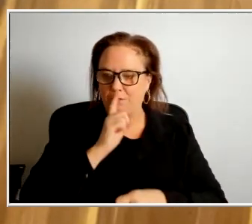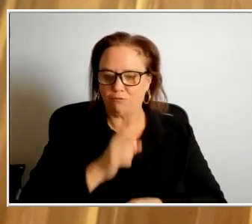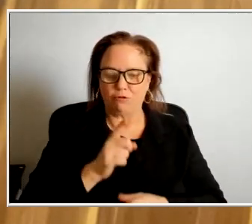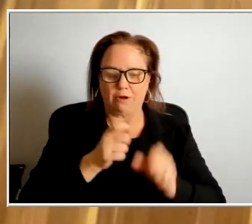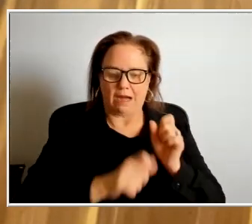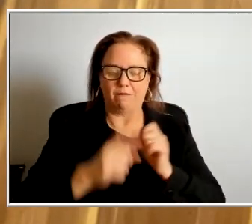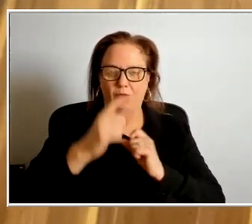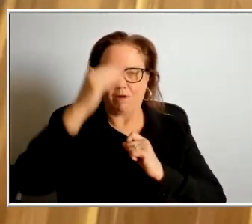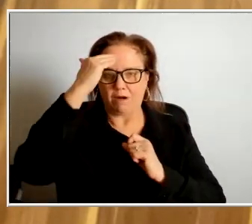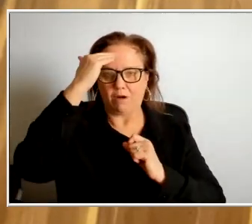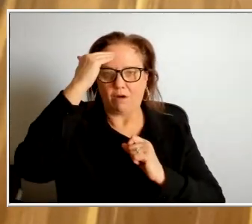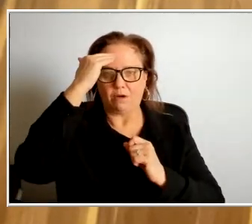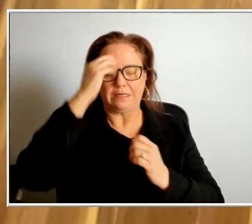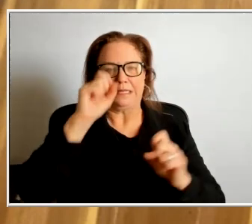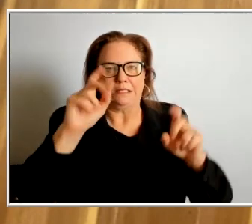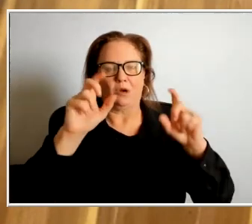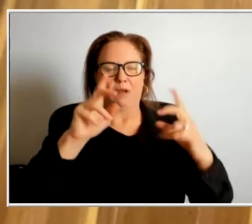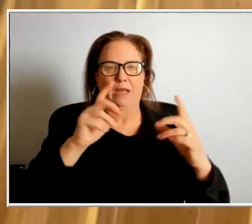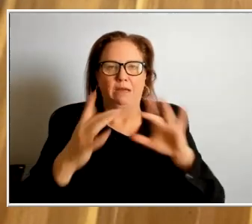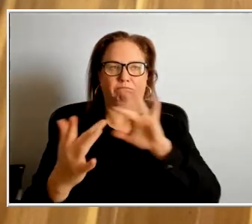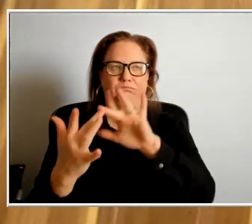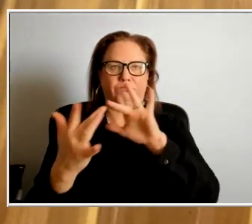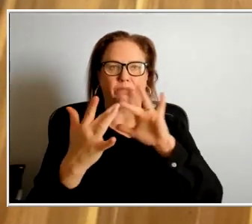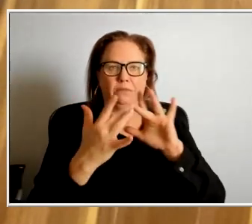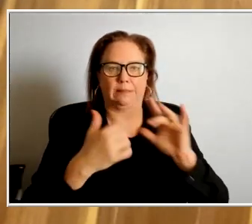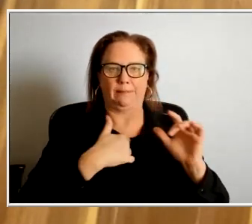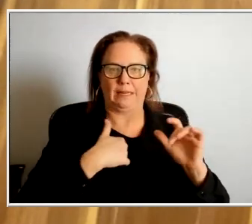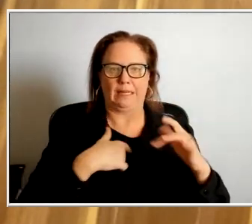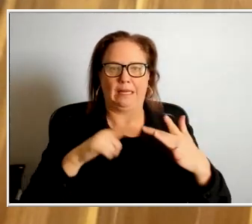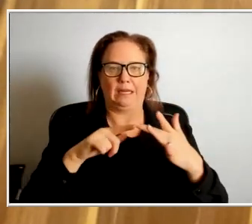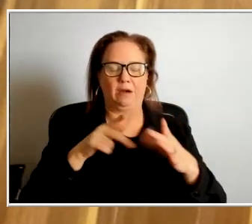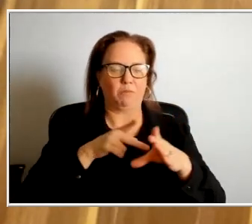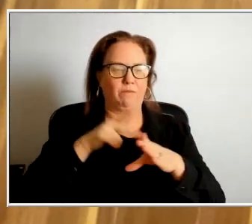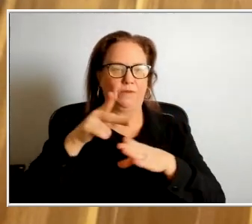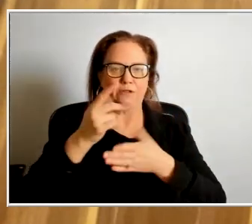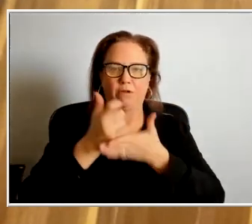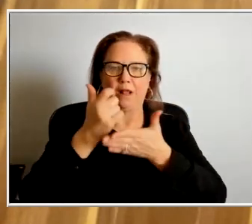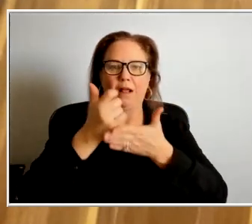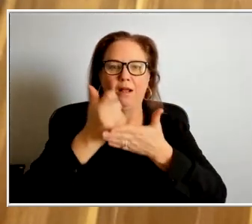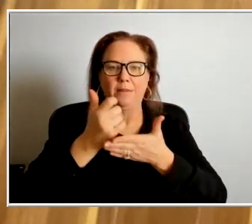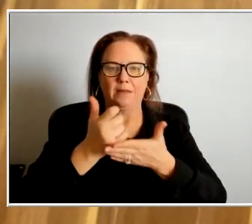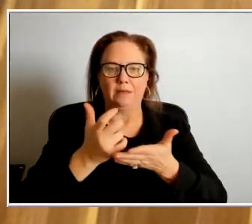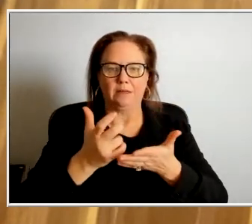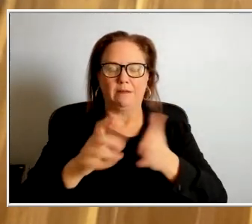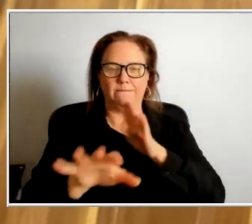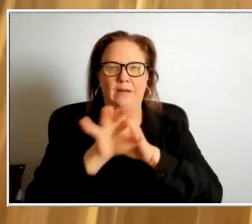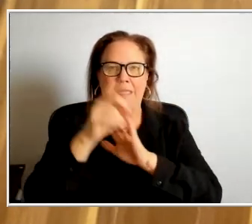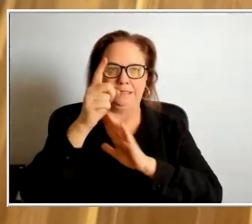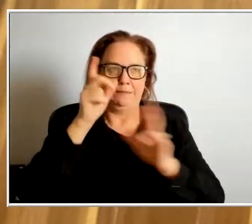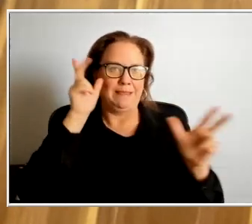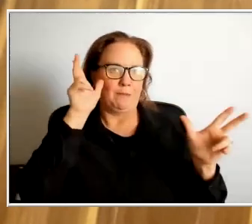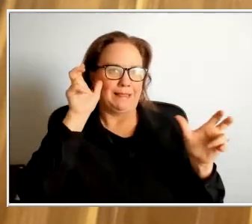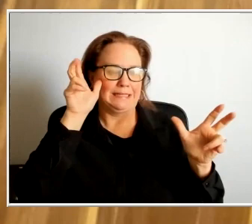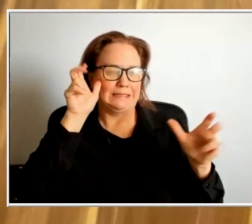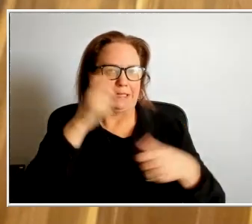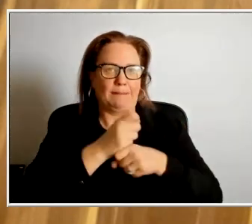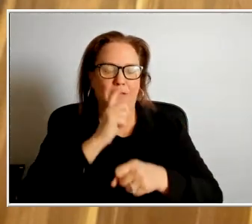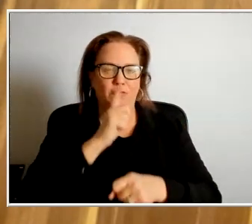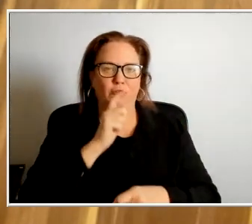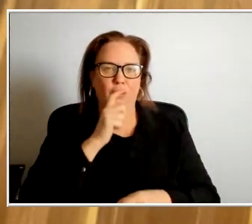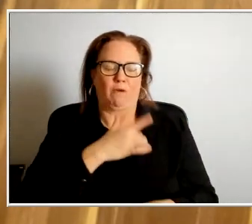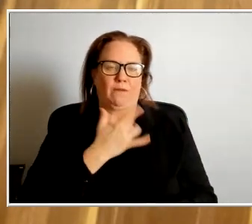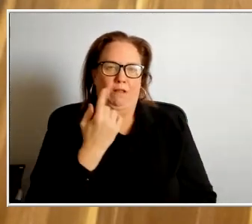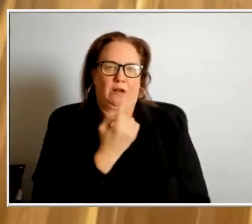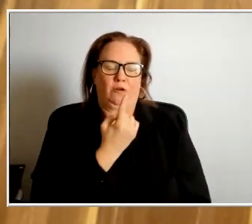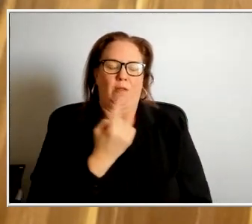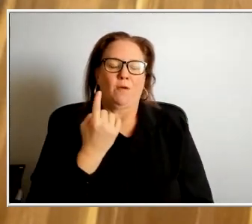knew, it's okay to reach out, whether it's to me or to professional help. Find someone who will listen, to make sure you don't feel that you're